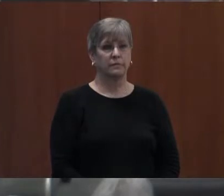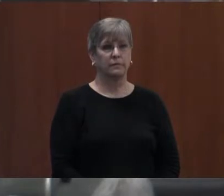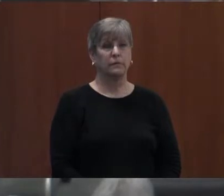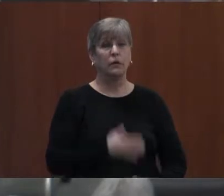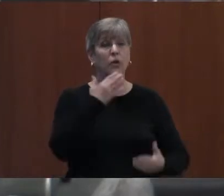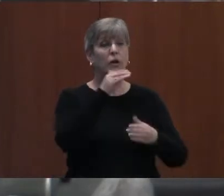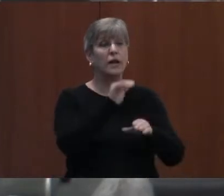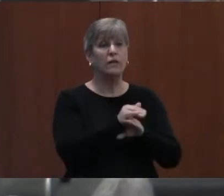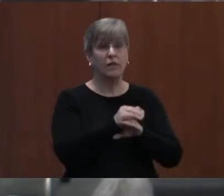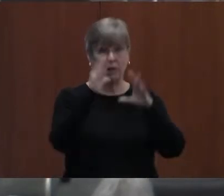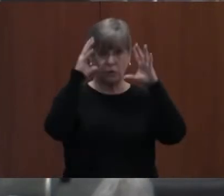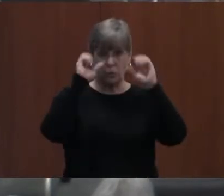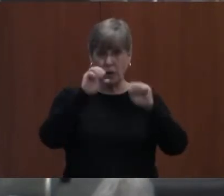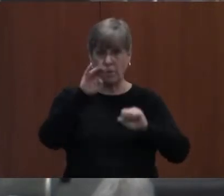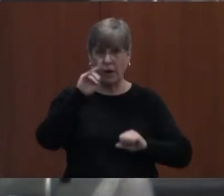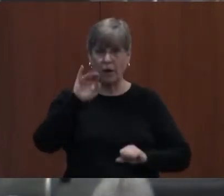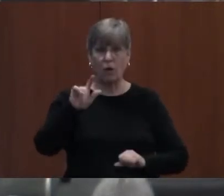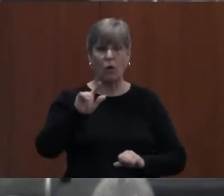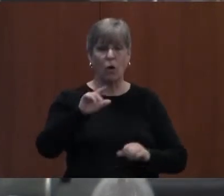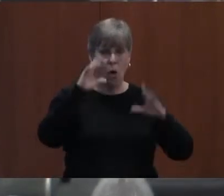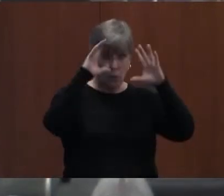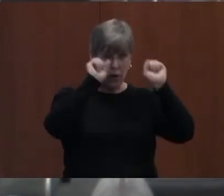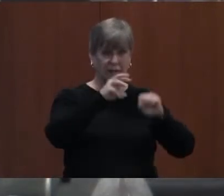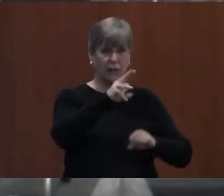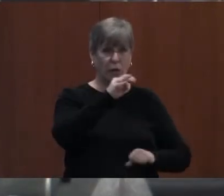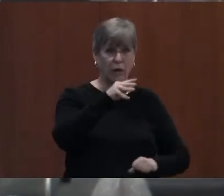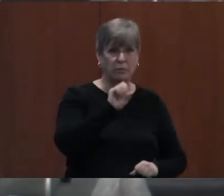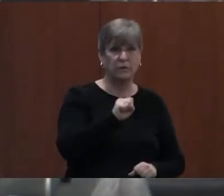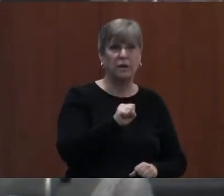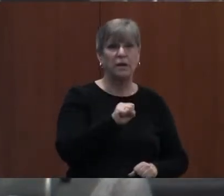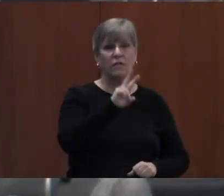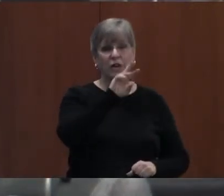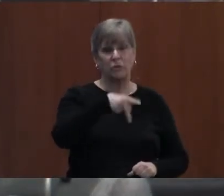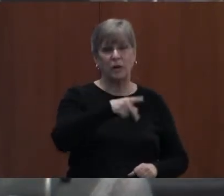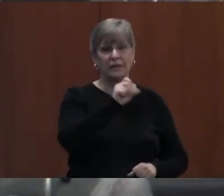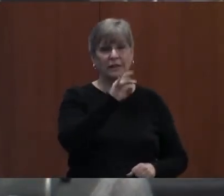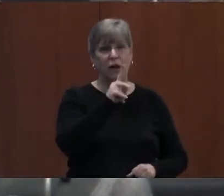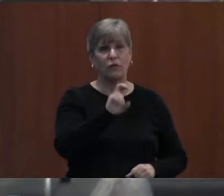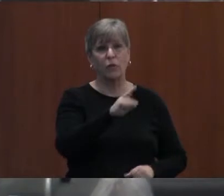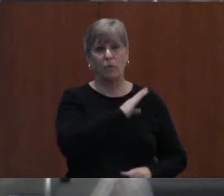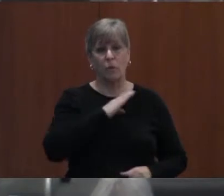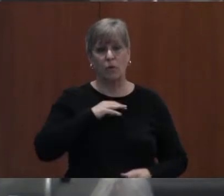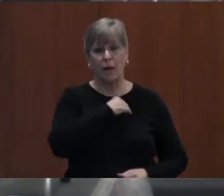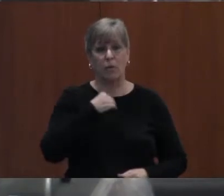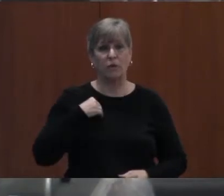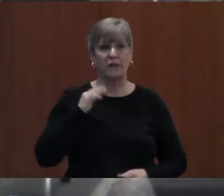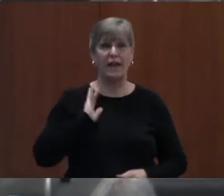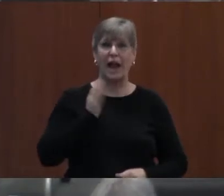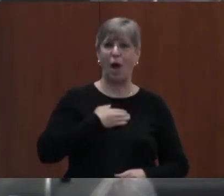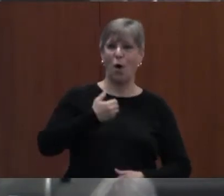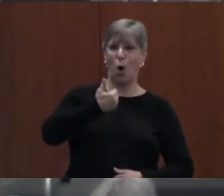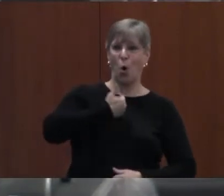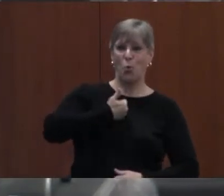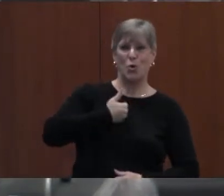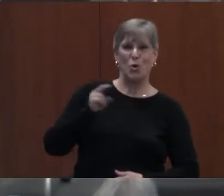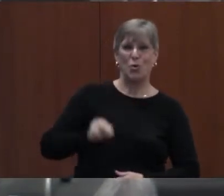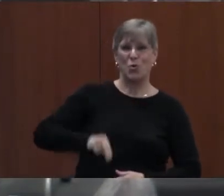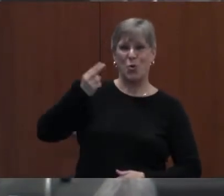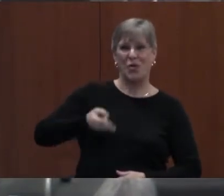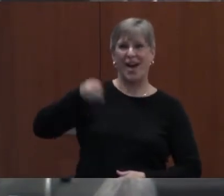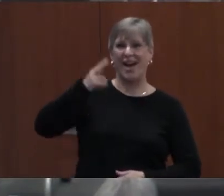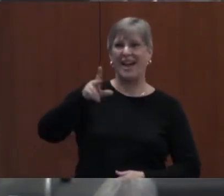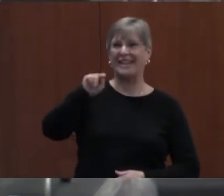Good evening, Superintendent Michael, President Williams, Vice President Stauffer, board members, and our very own North Eye, Tanish Gupta.